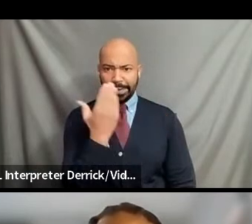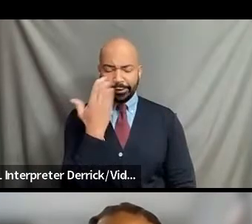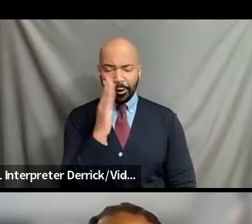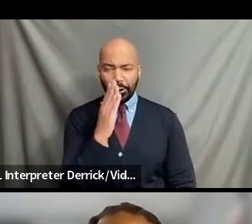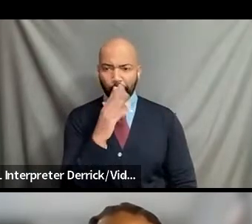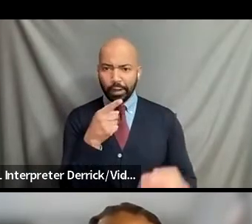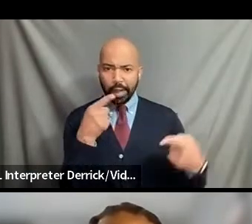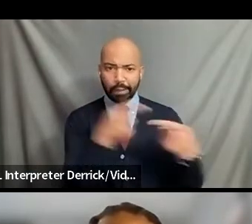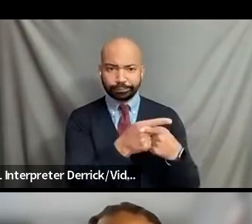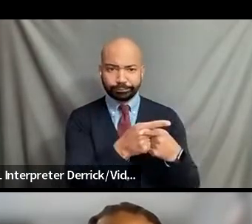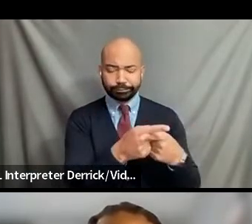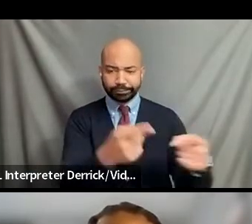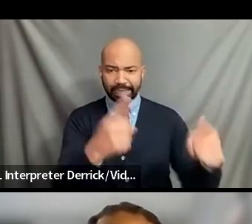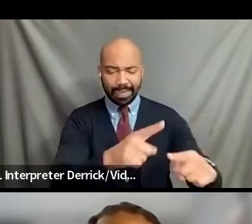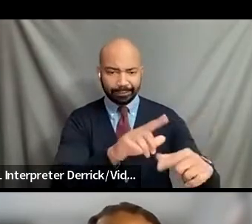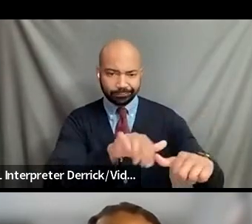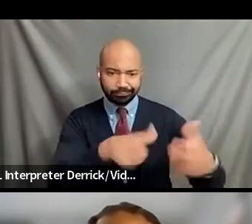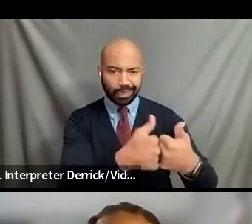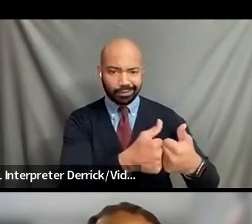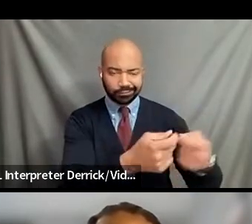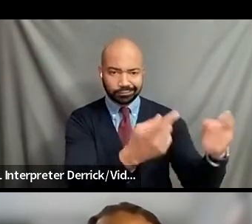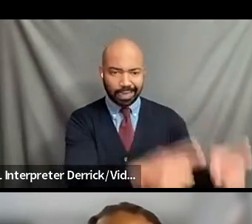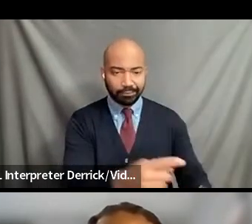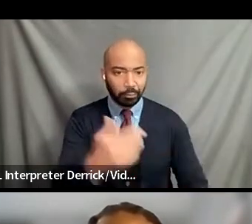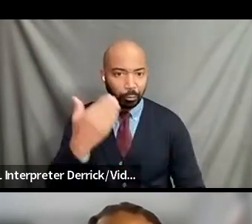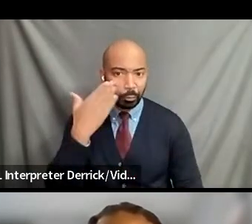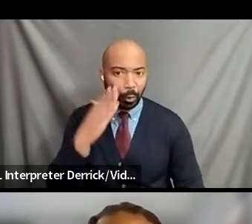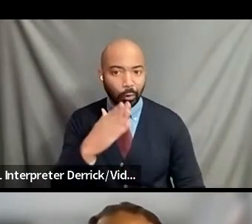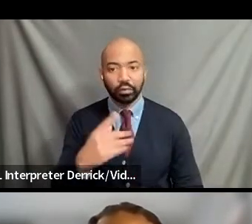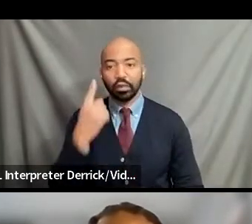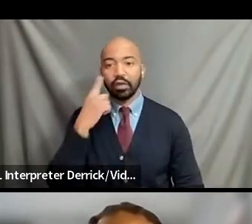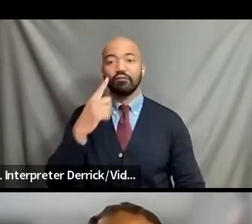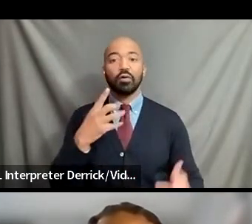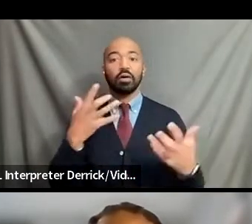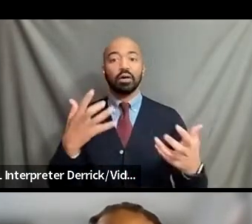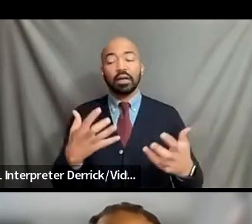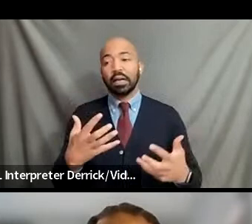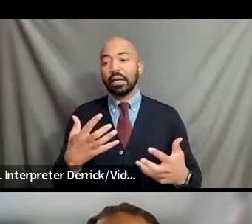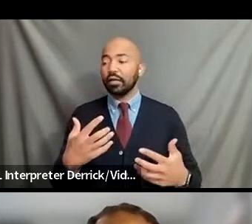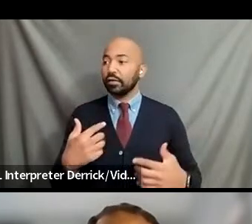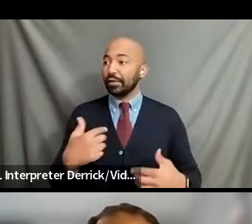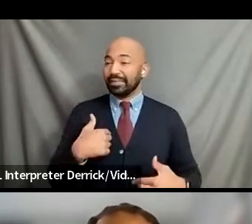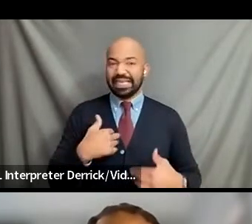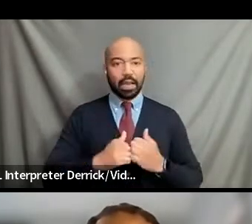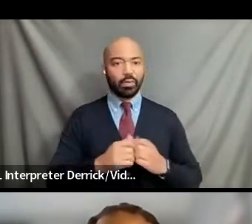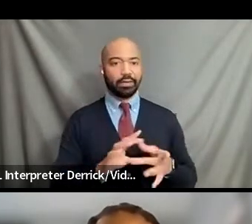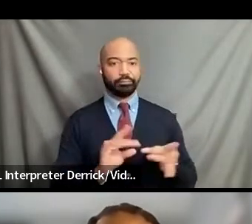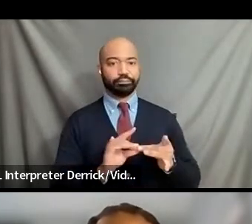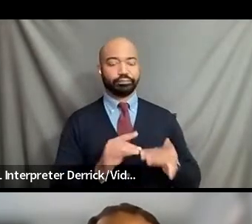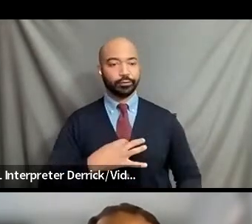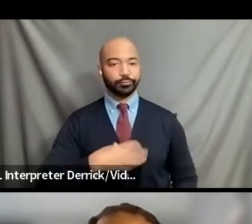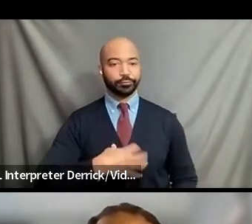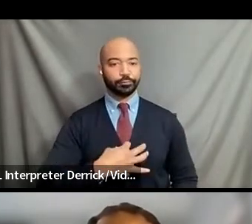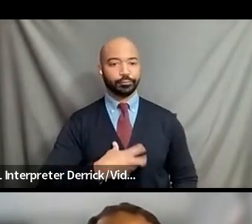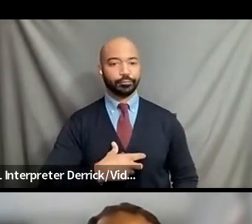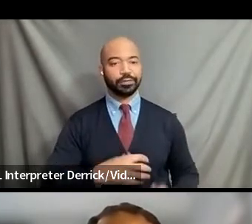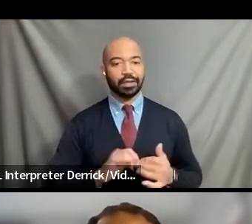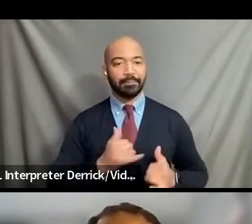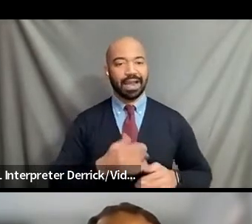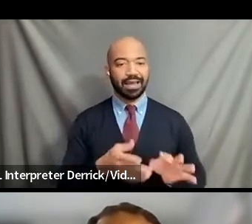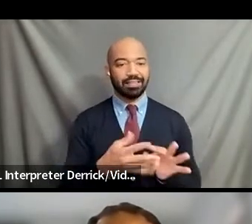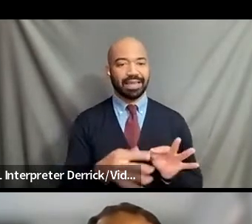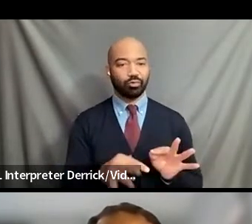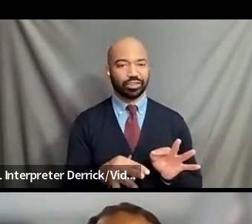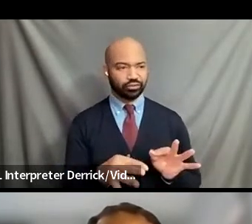or like how I like code switch is a little bit different here. Some people do it, some